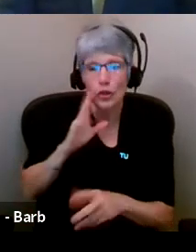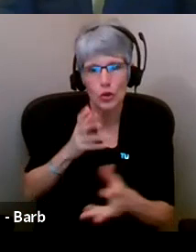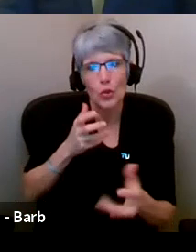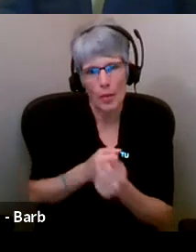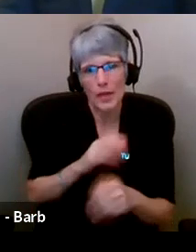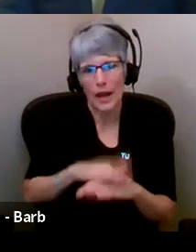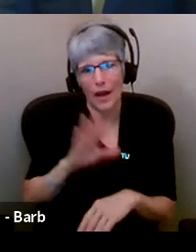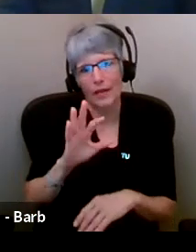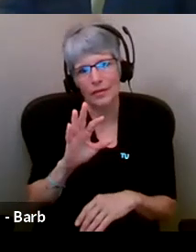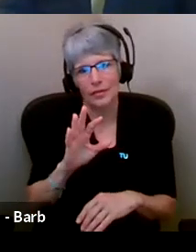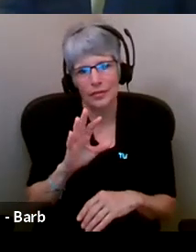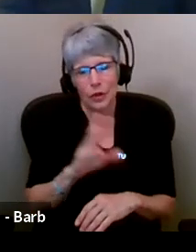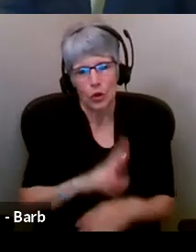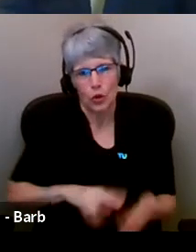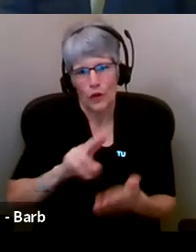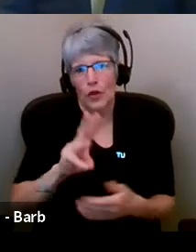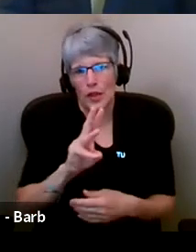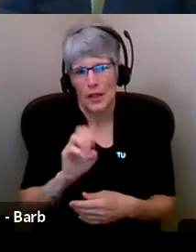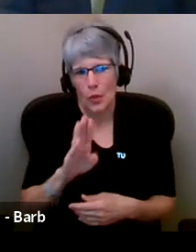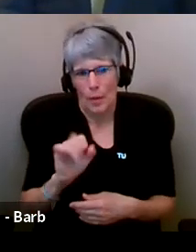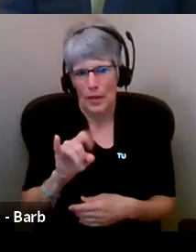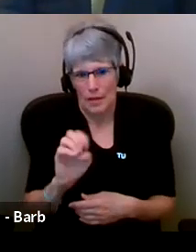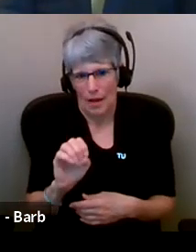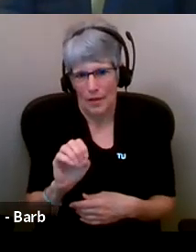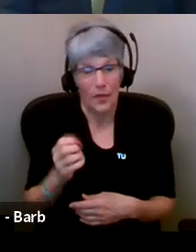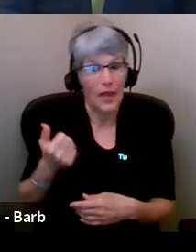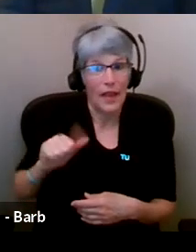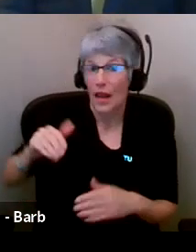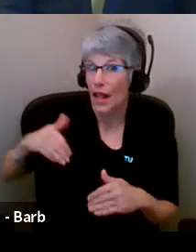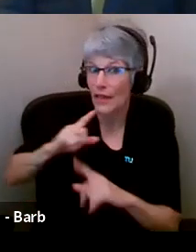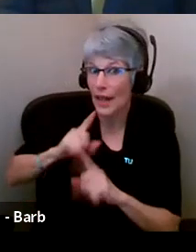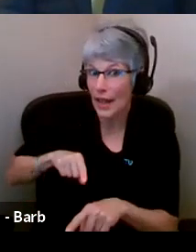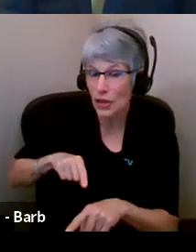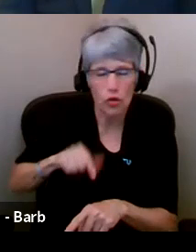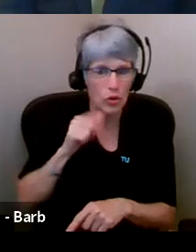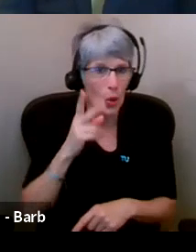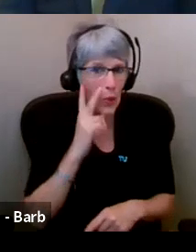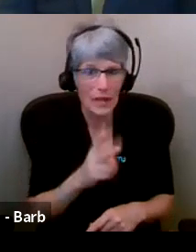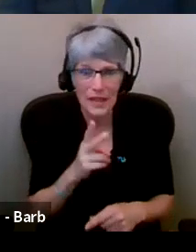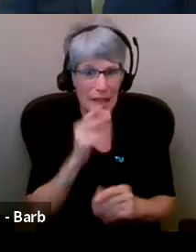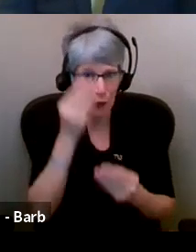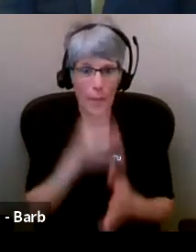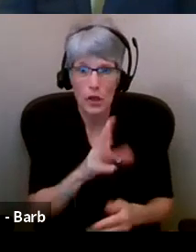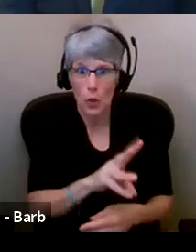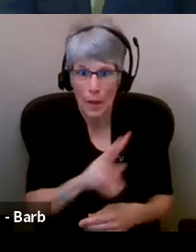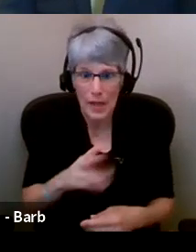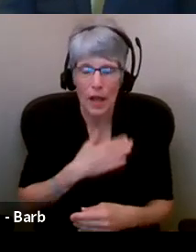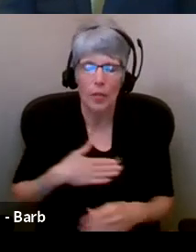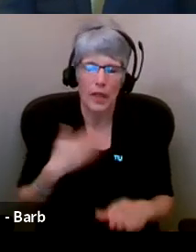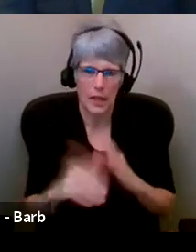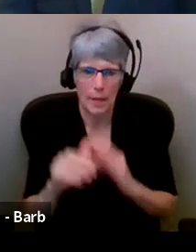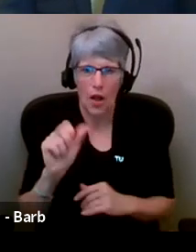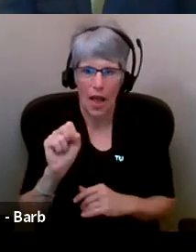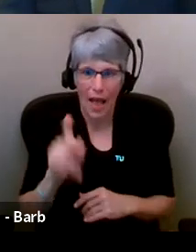on the university website. For any that we did not get to and you do not see information on the university website, please email